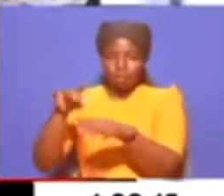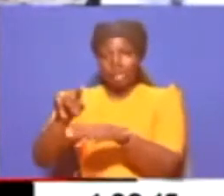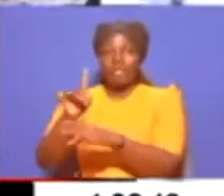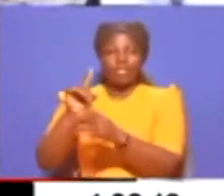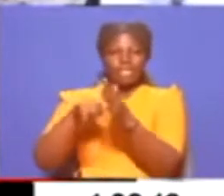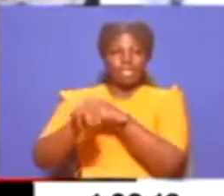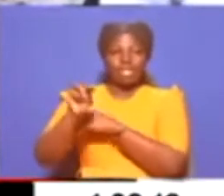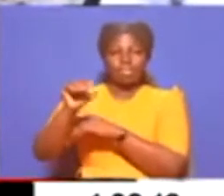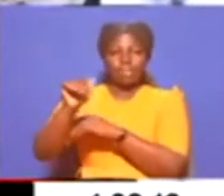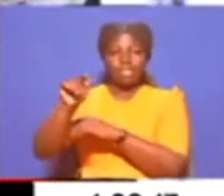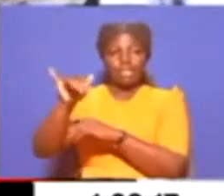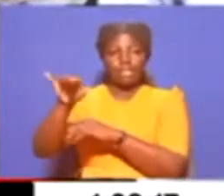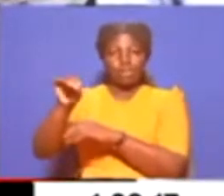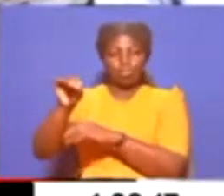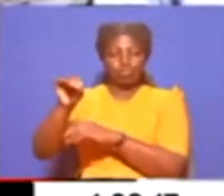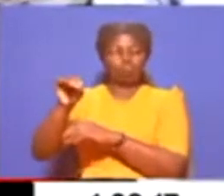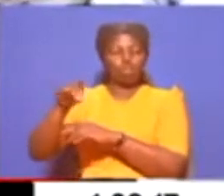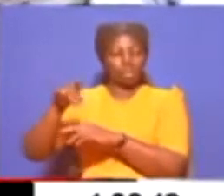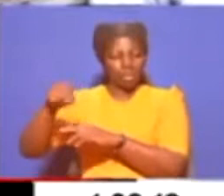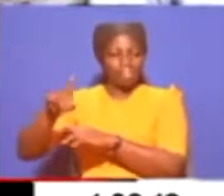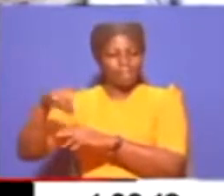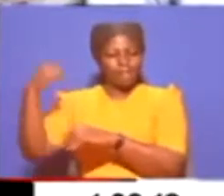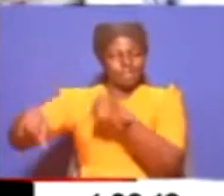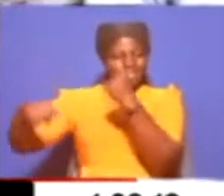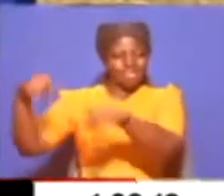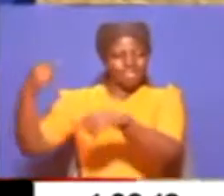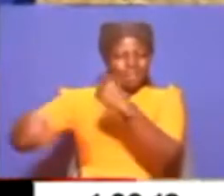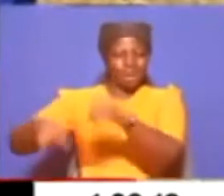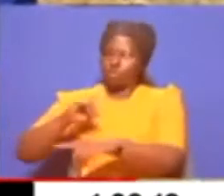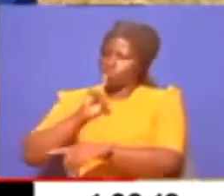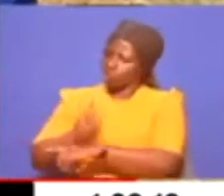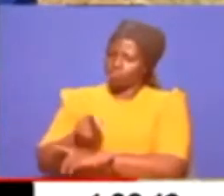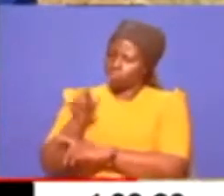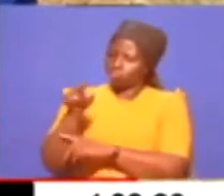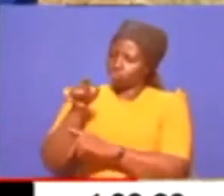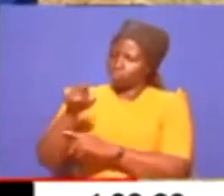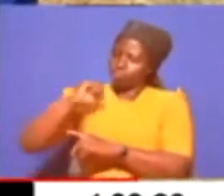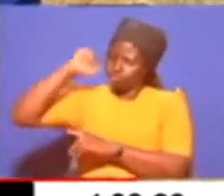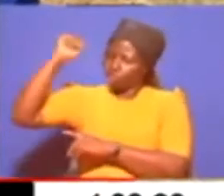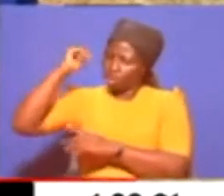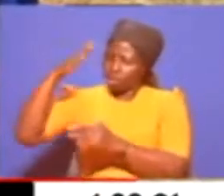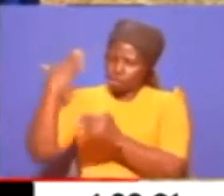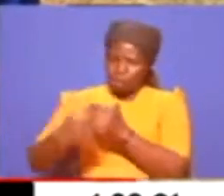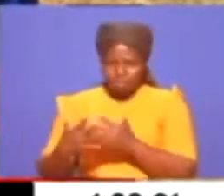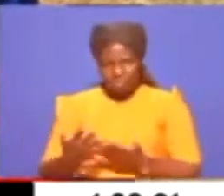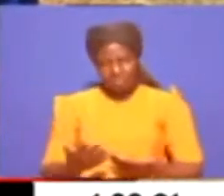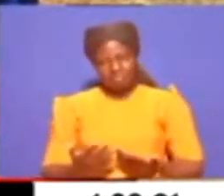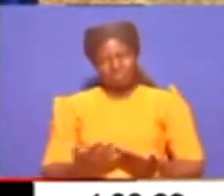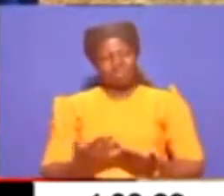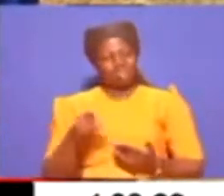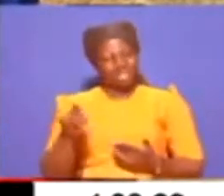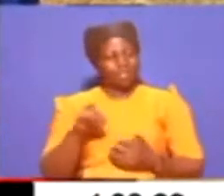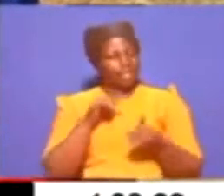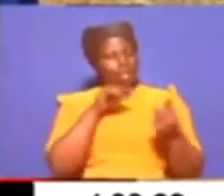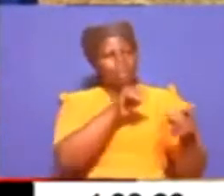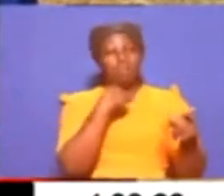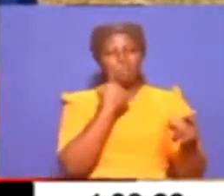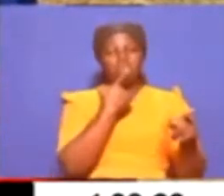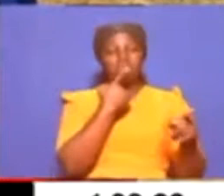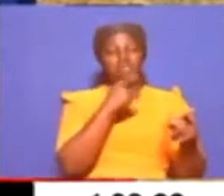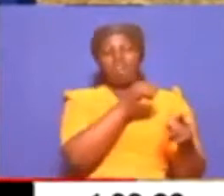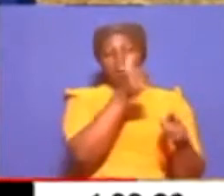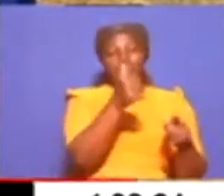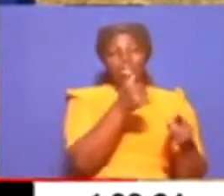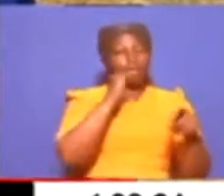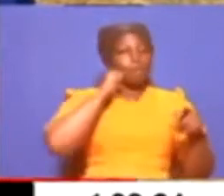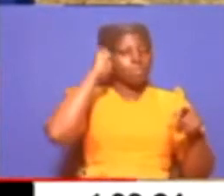up and warning him to quit politics. The politician has blamed the kidnapping on his political nemesis.